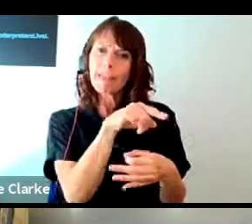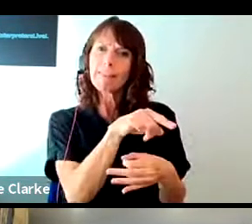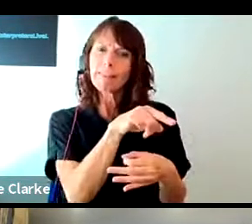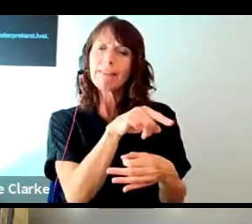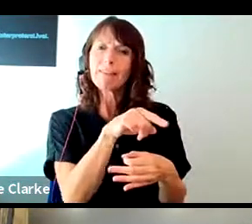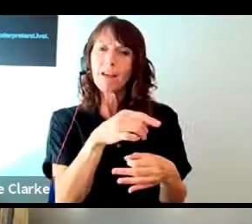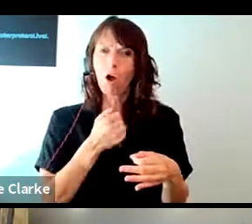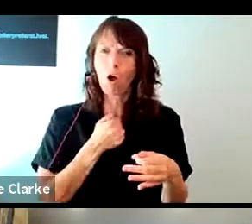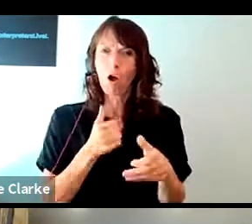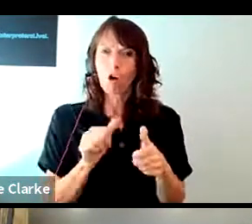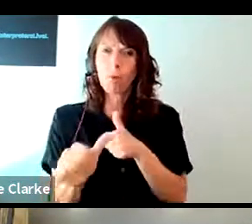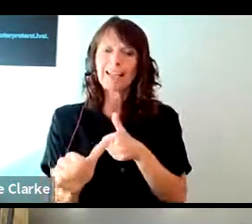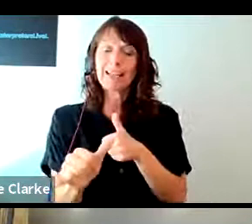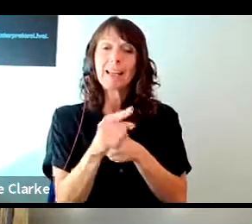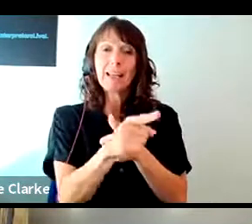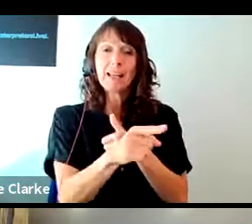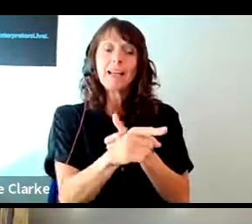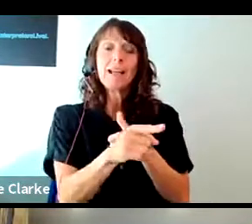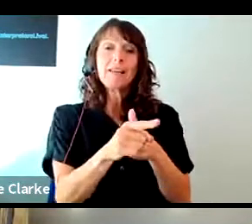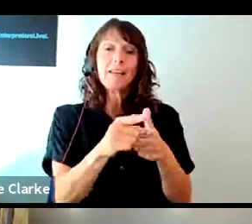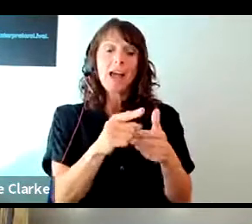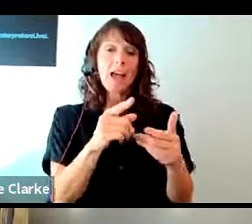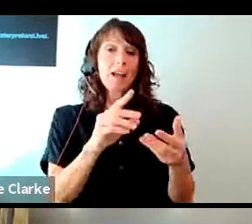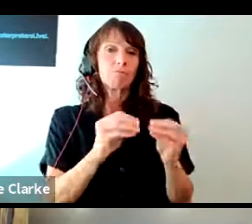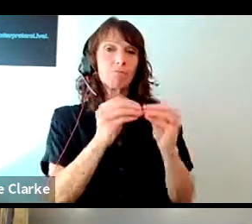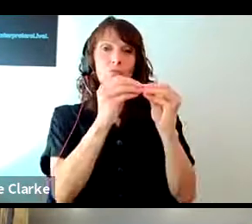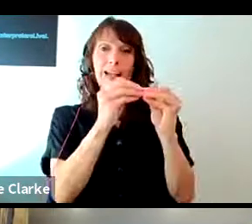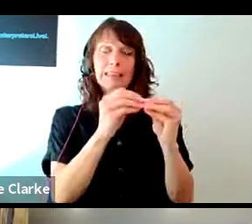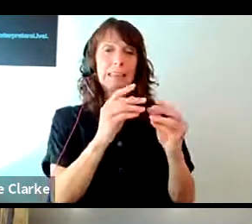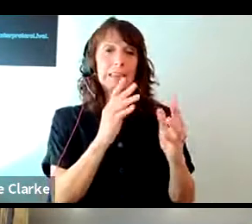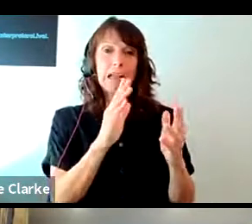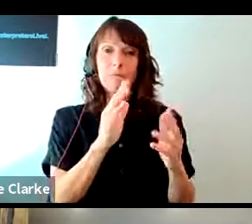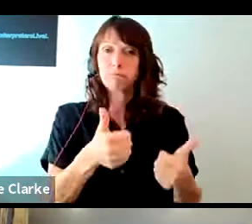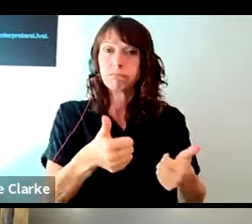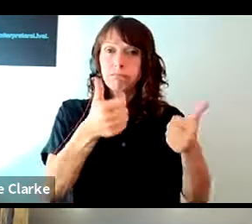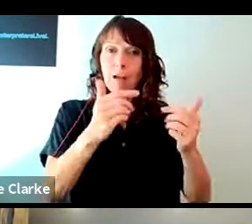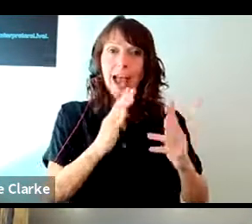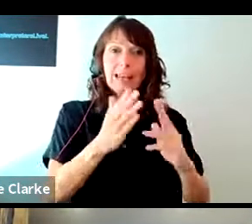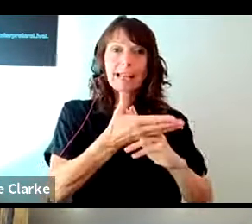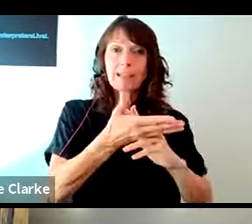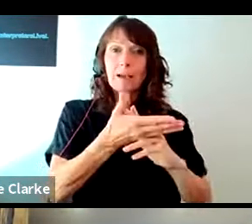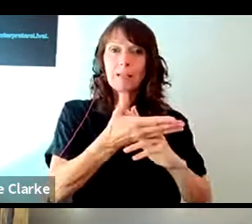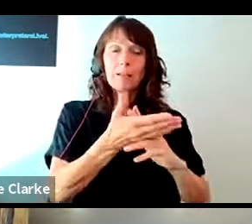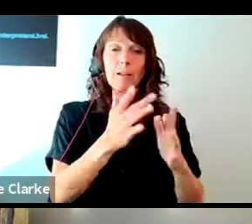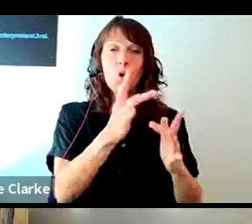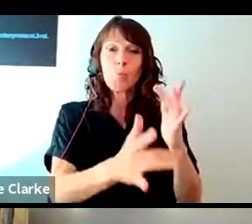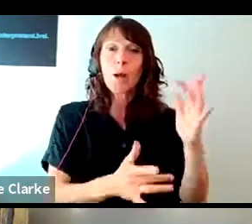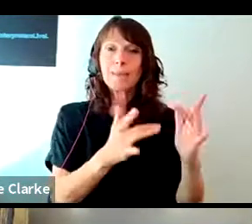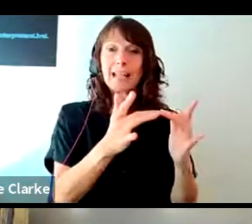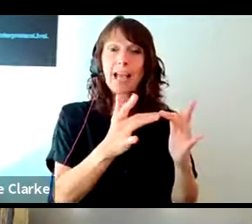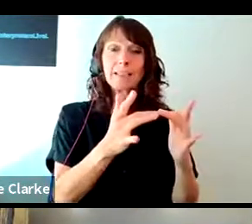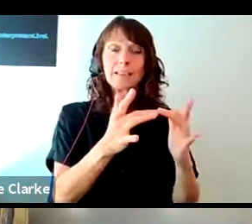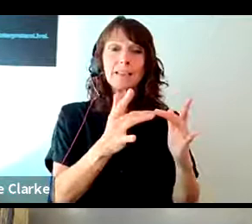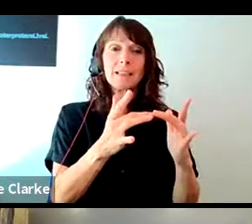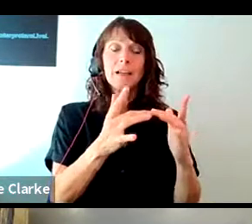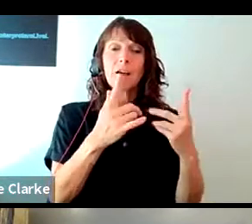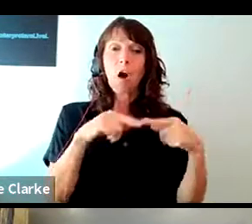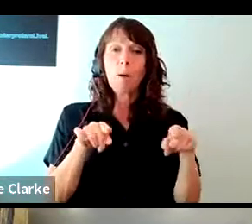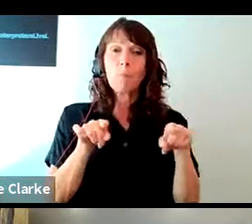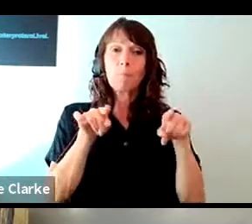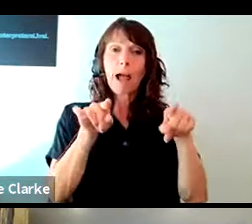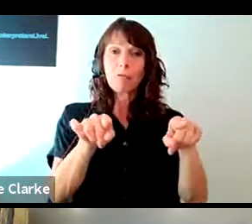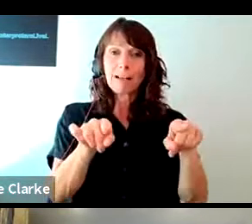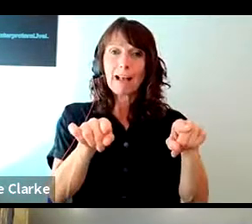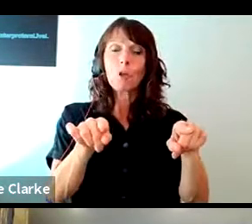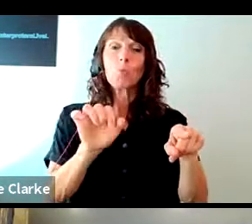what was then an accessible site in parallel to a mainstream website, which is obviously, not advocated,